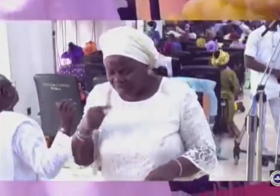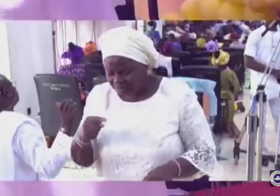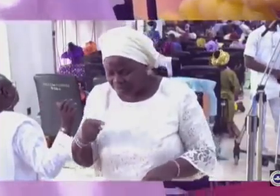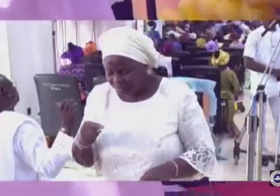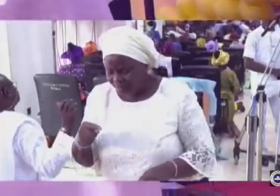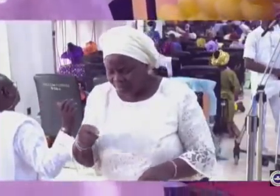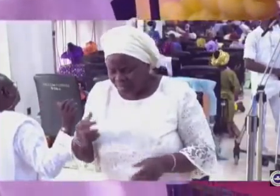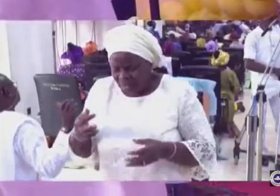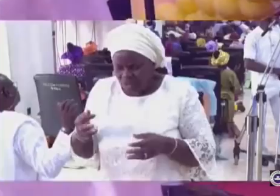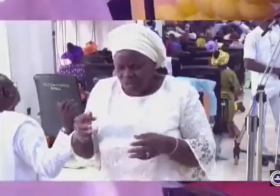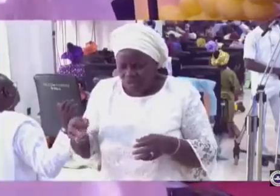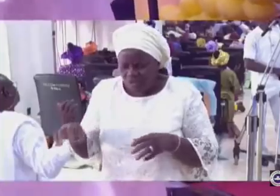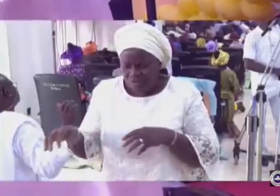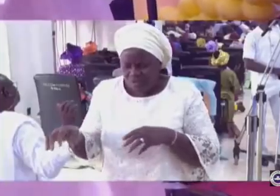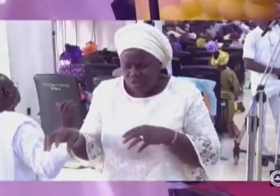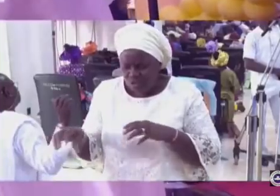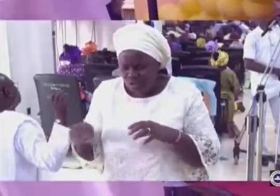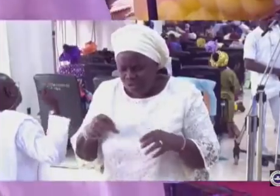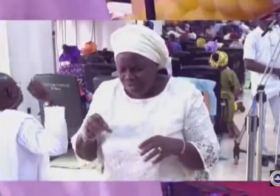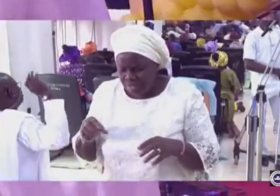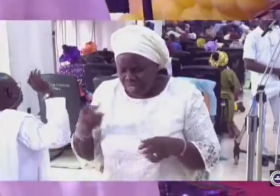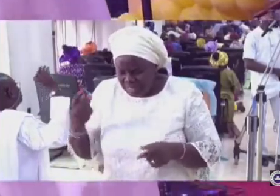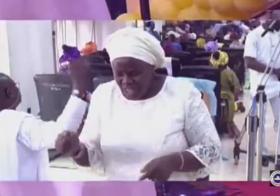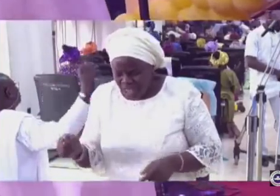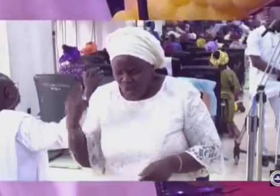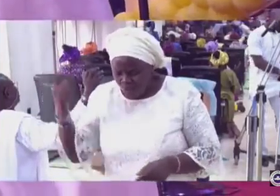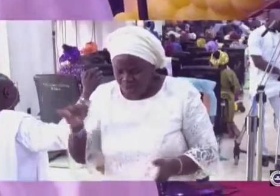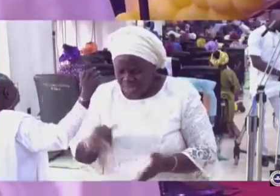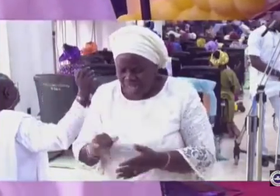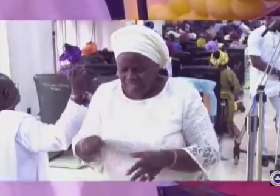Those who cannot see, open their eyes.